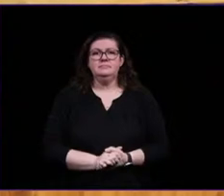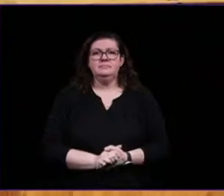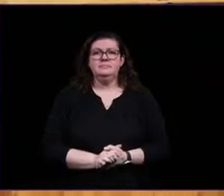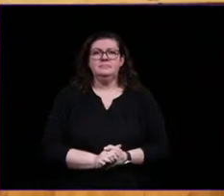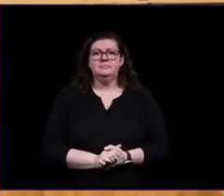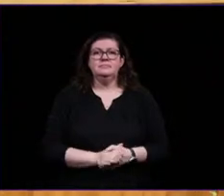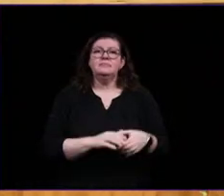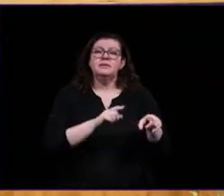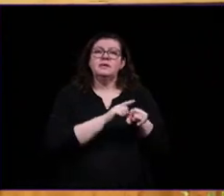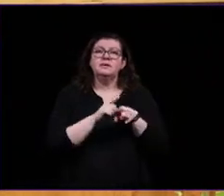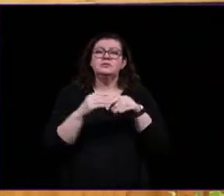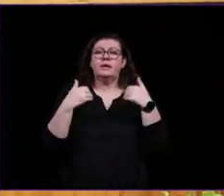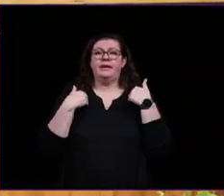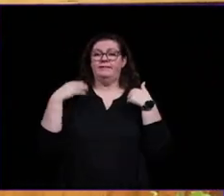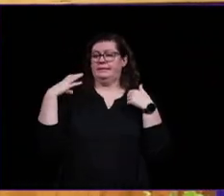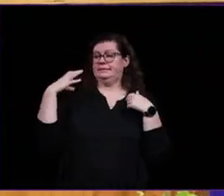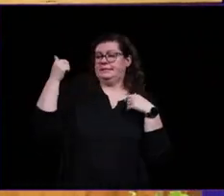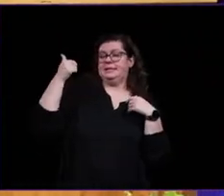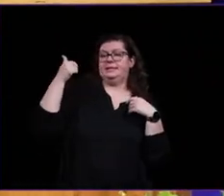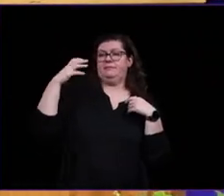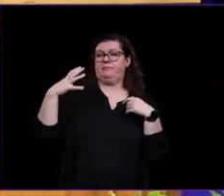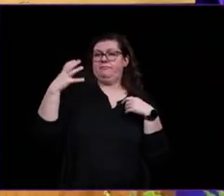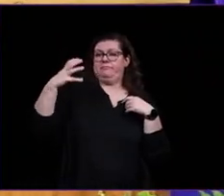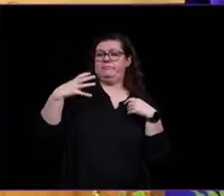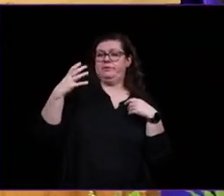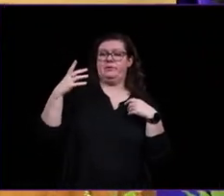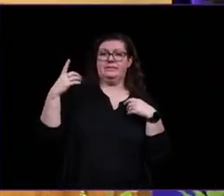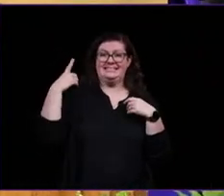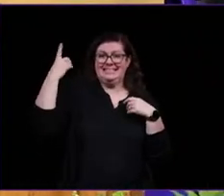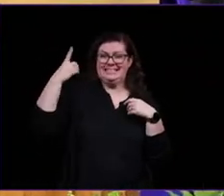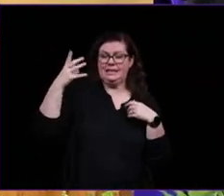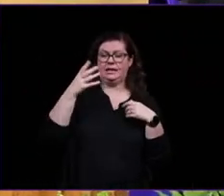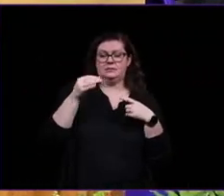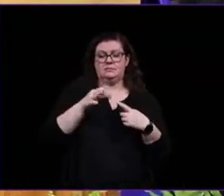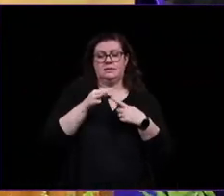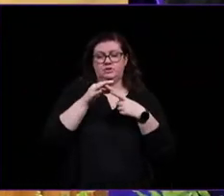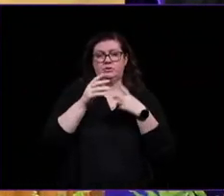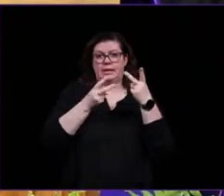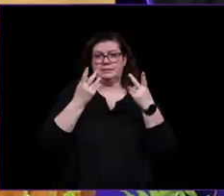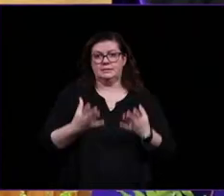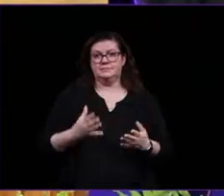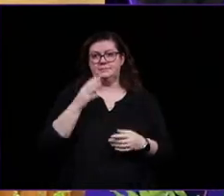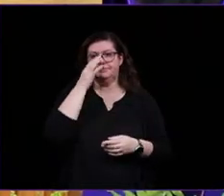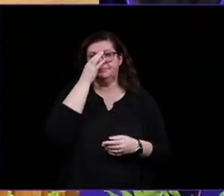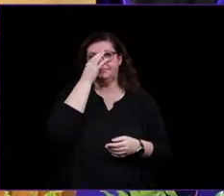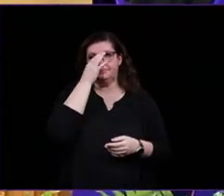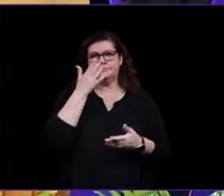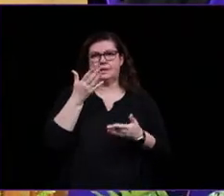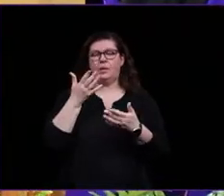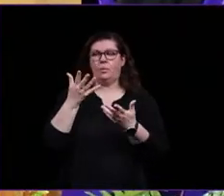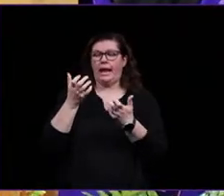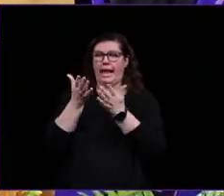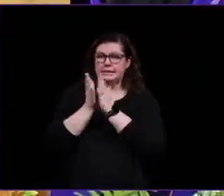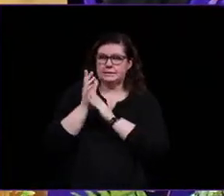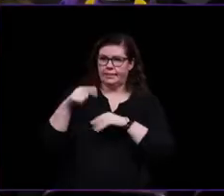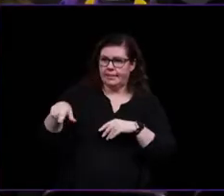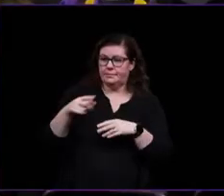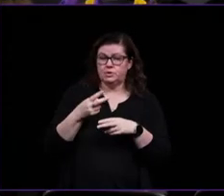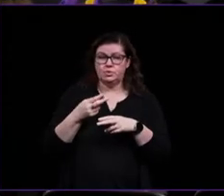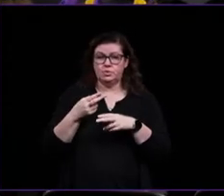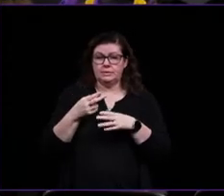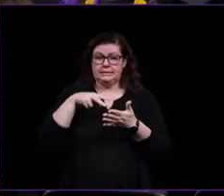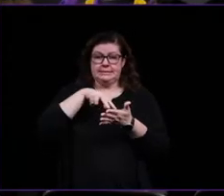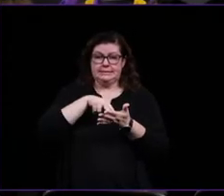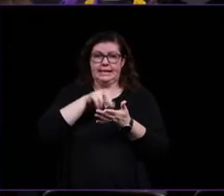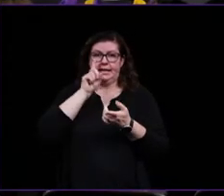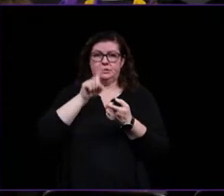We also have executive officers, deans, and special guests. As I read their names, I would like to ask them to please stand and remain standing until all have